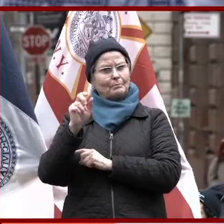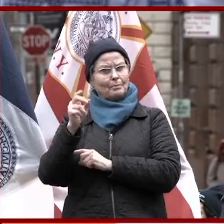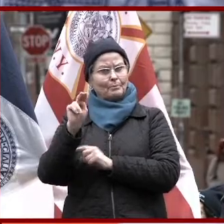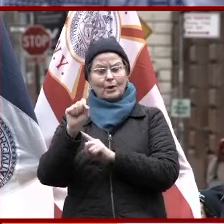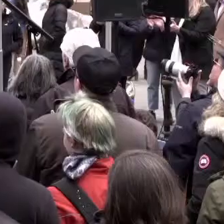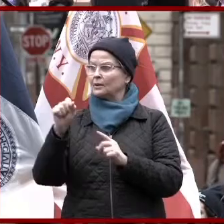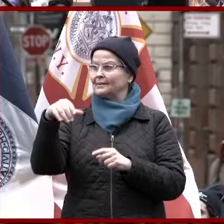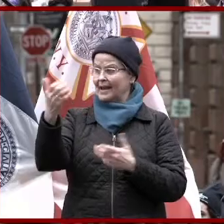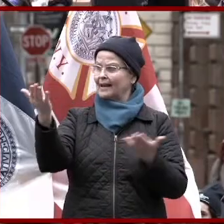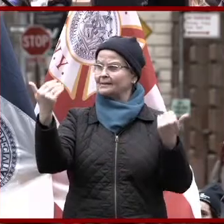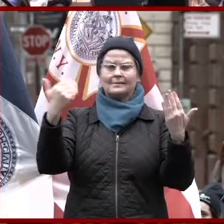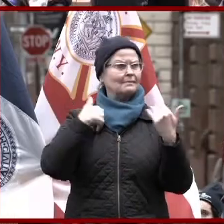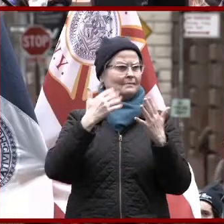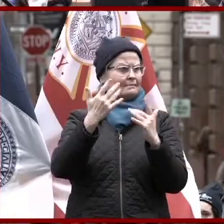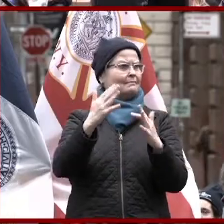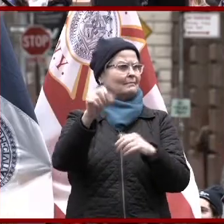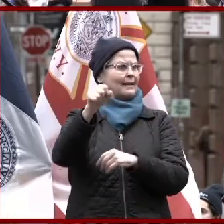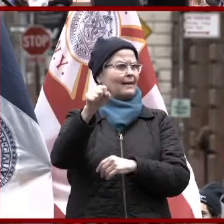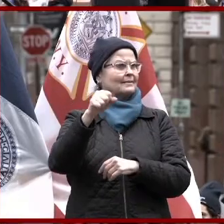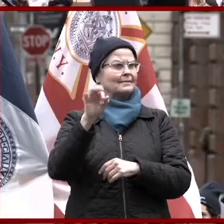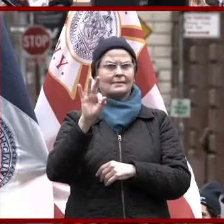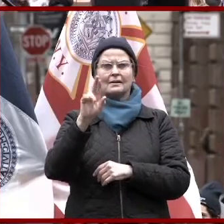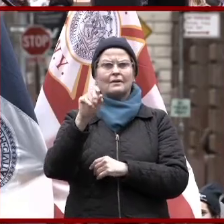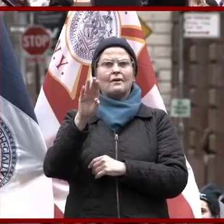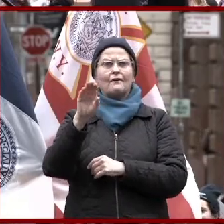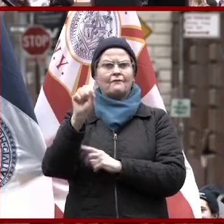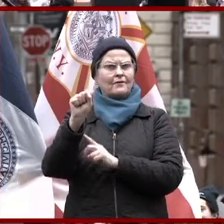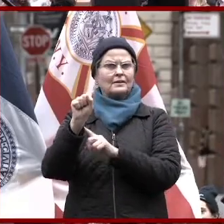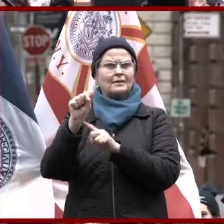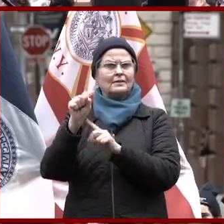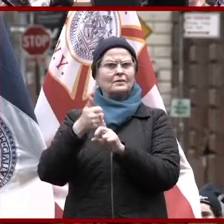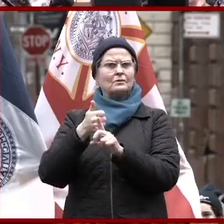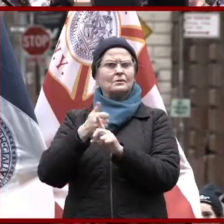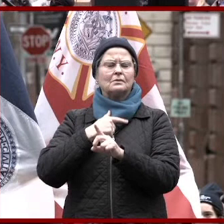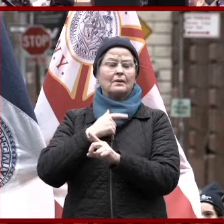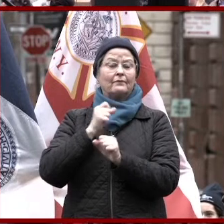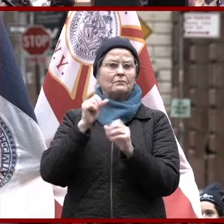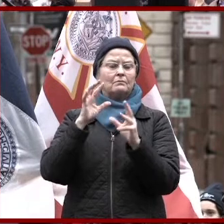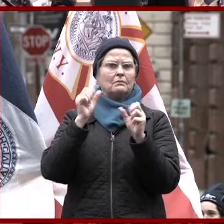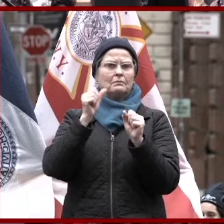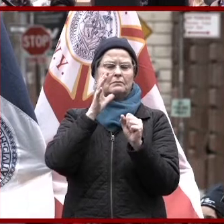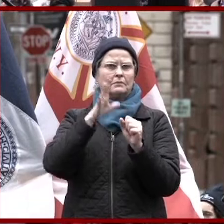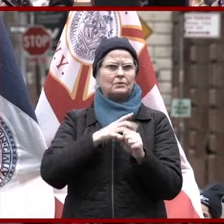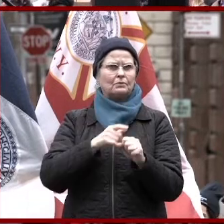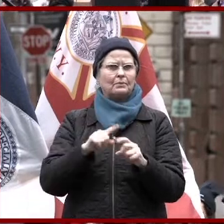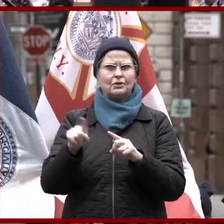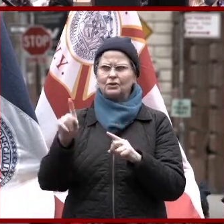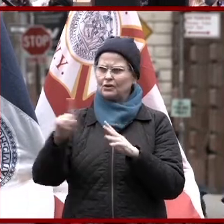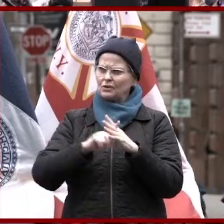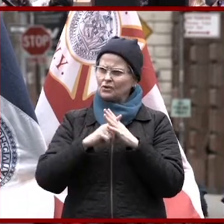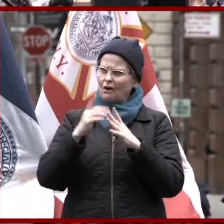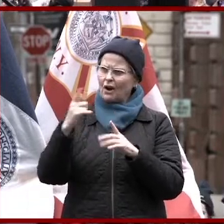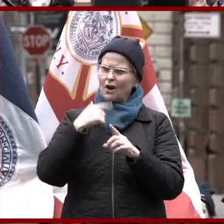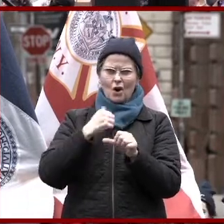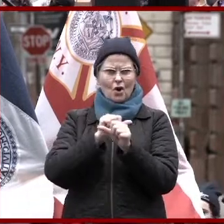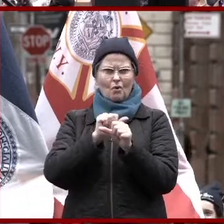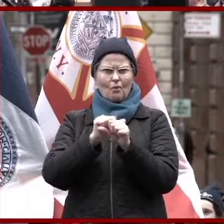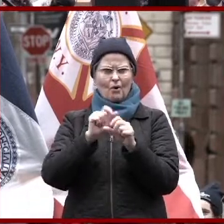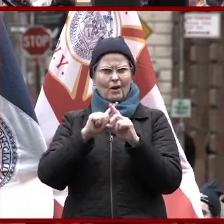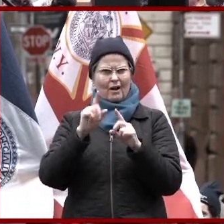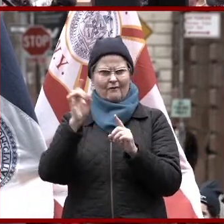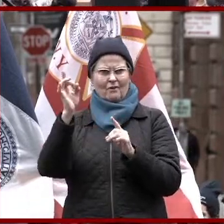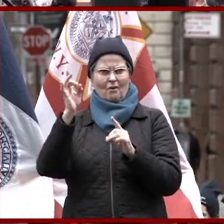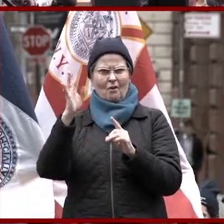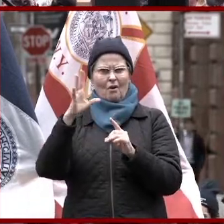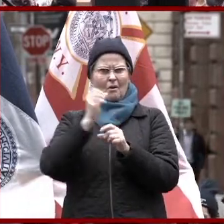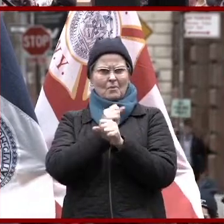crusade. Yes, she was an amazing woman. She started her fierce crusade against poor safety conditions for workers